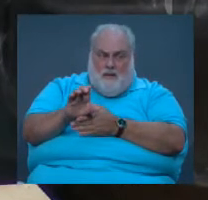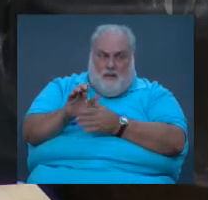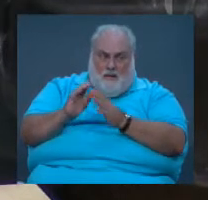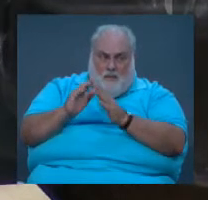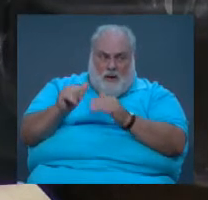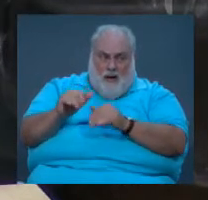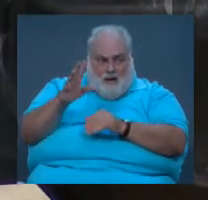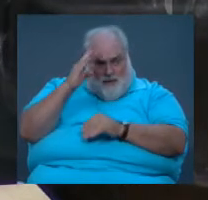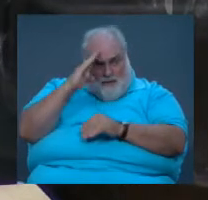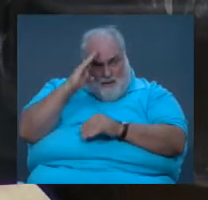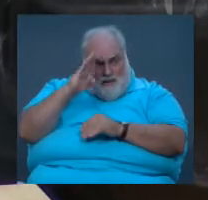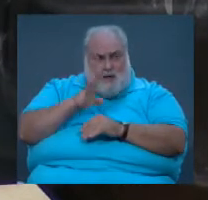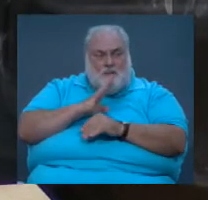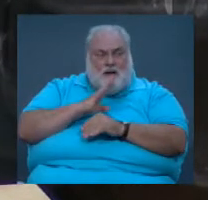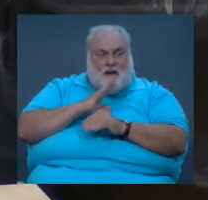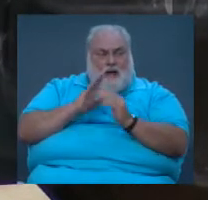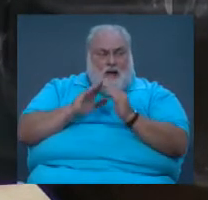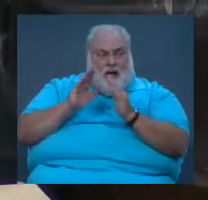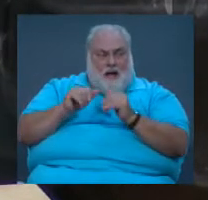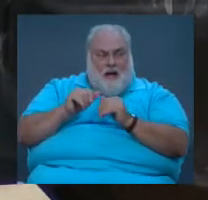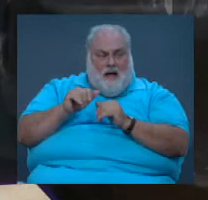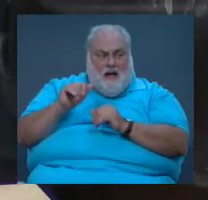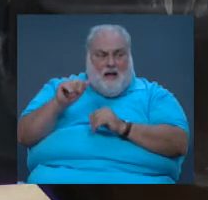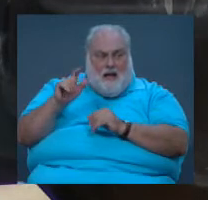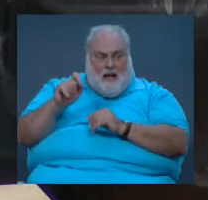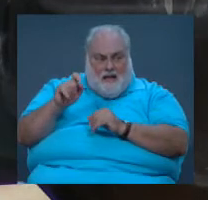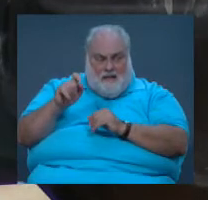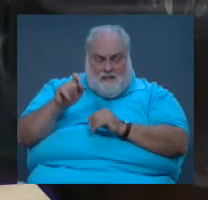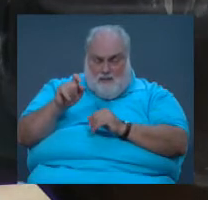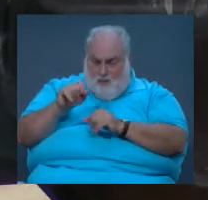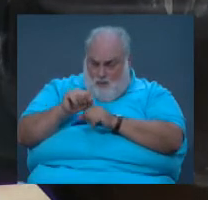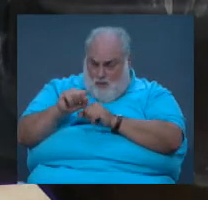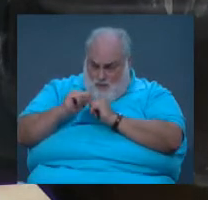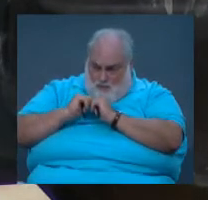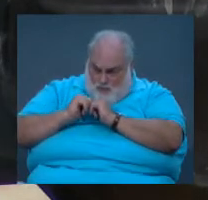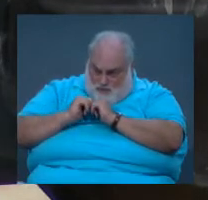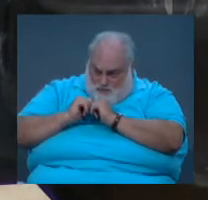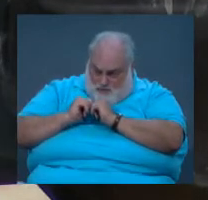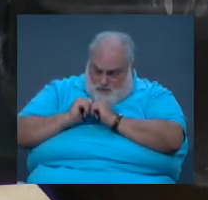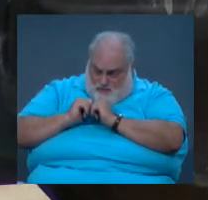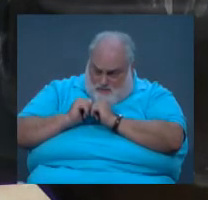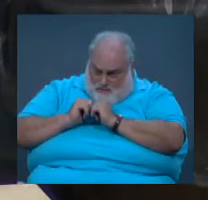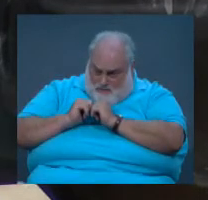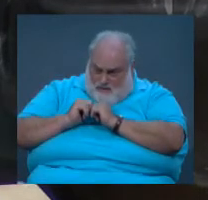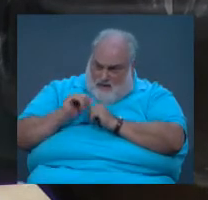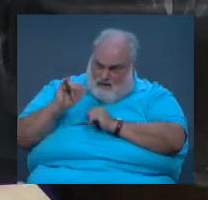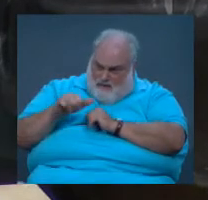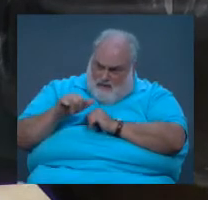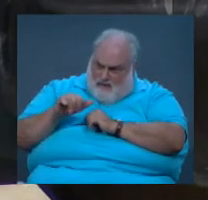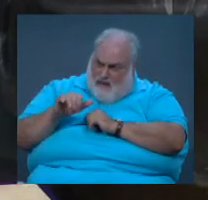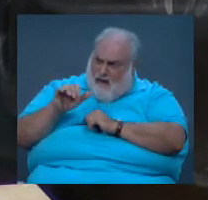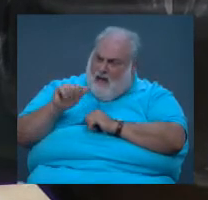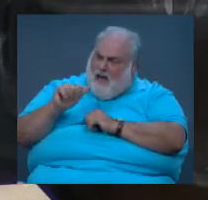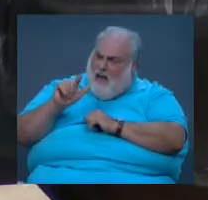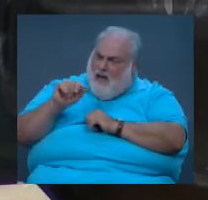I know we're talking about This housing. is where Alex will be working with you. It's This is where I'm talking about Alex and I working. it's with where you. it's been